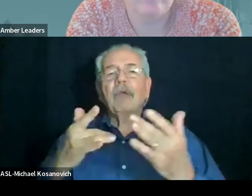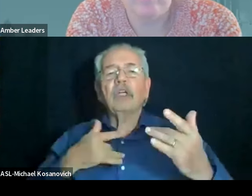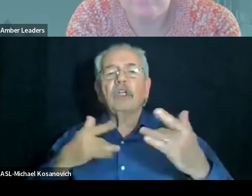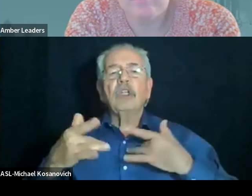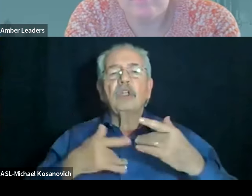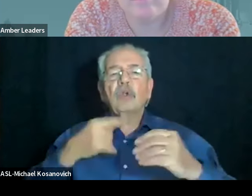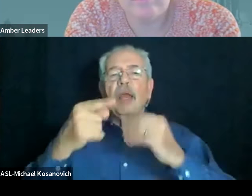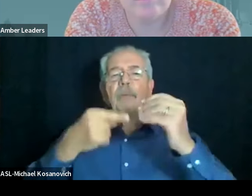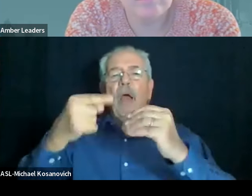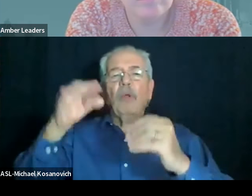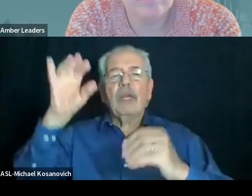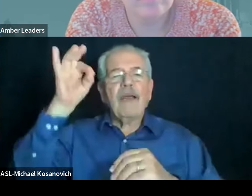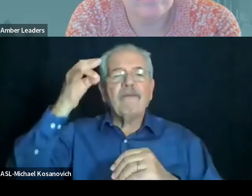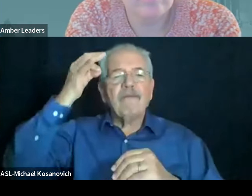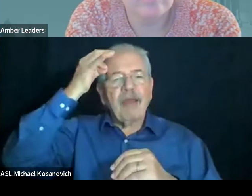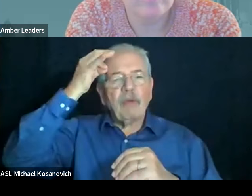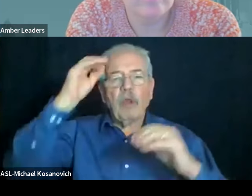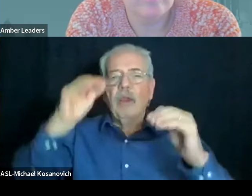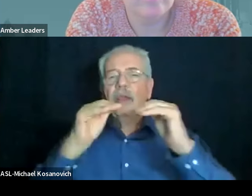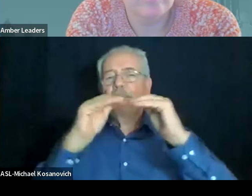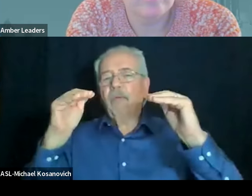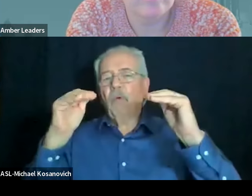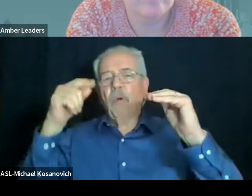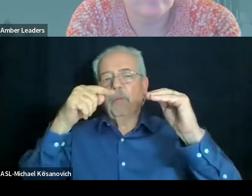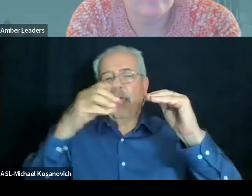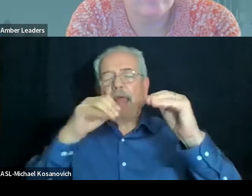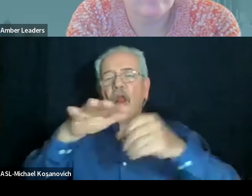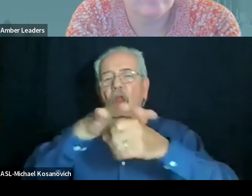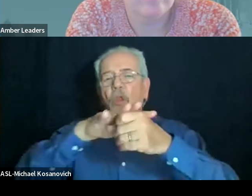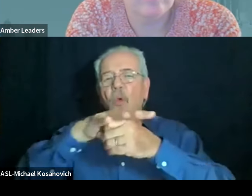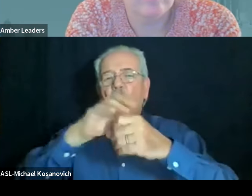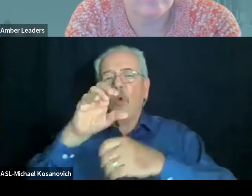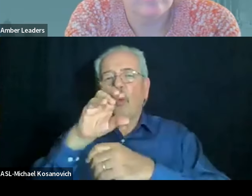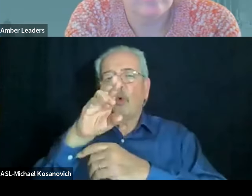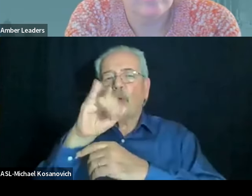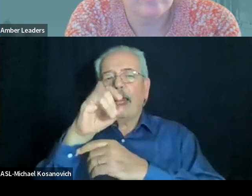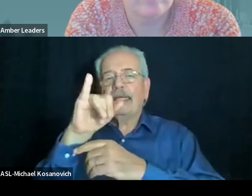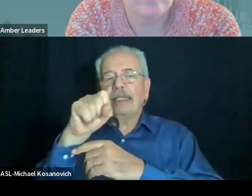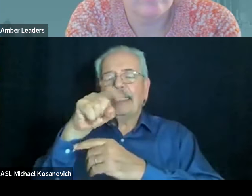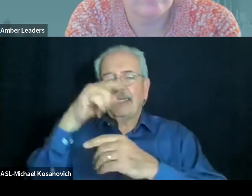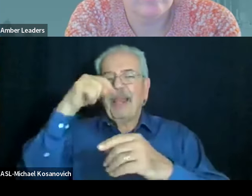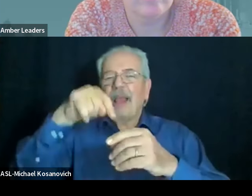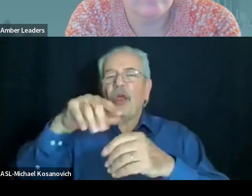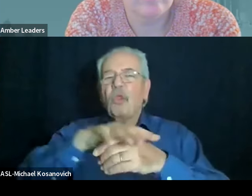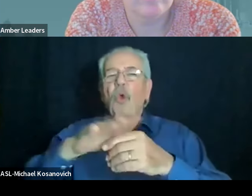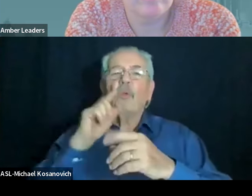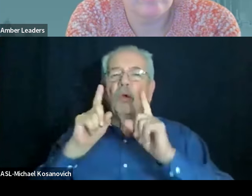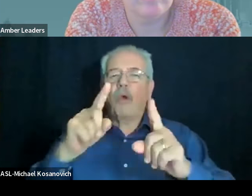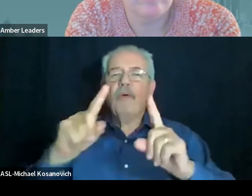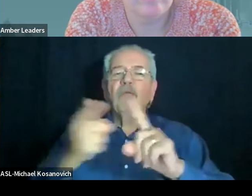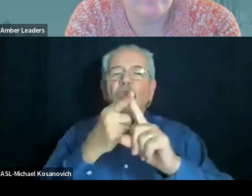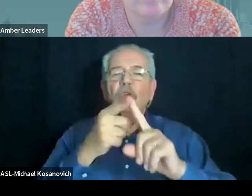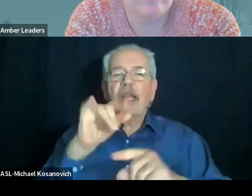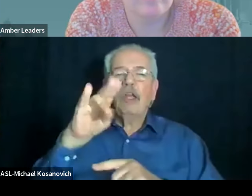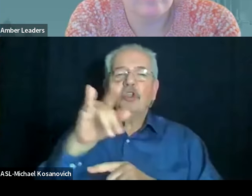the federal platform and whether the local crisis hubs, since they're the ones that will go active first in July, because they